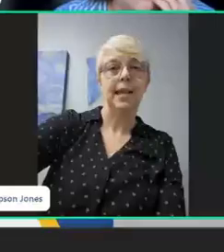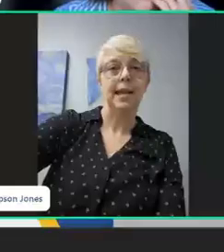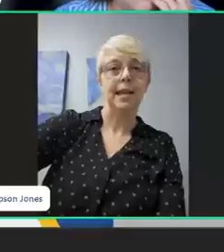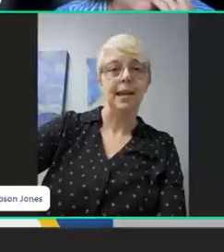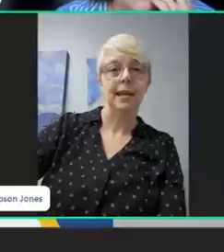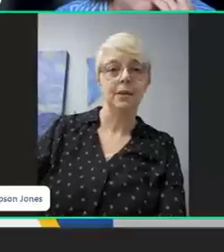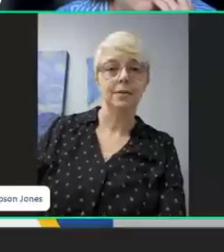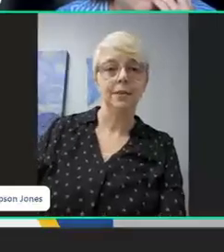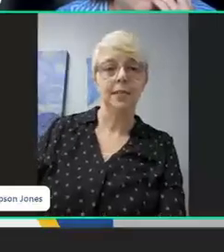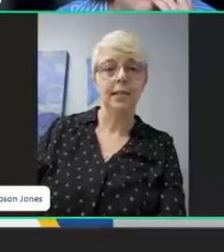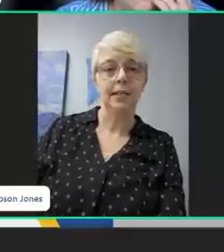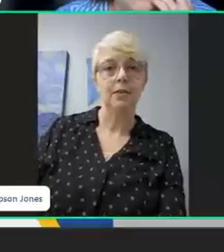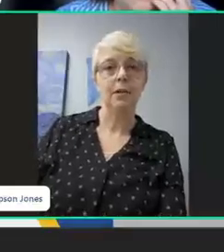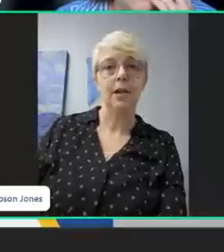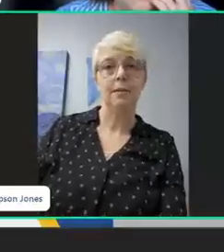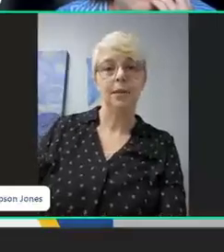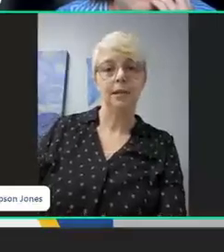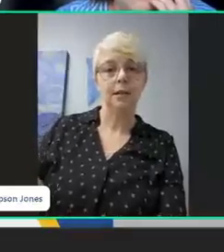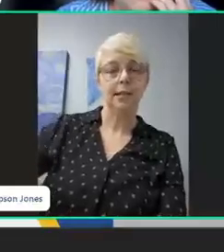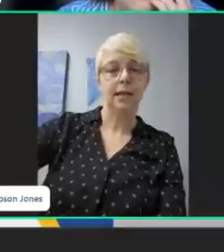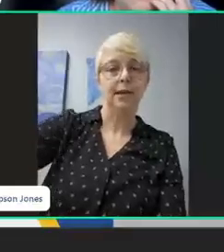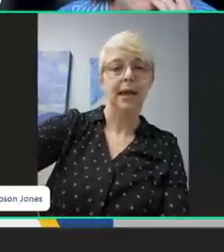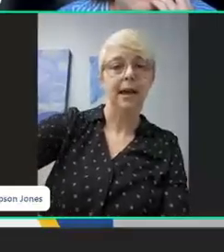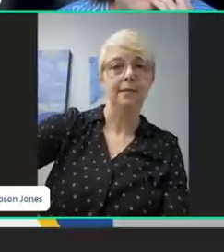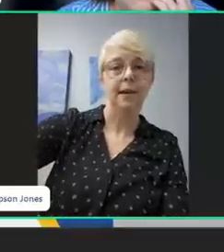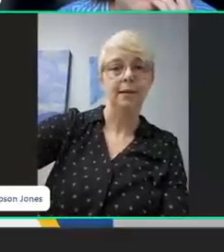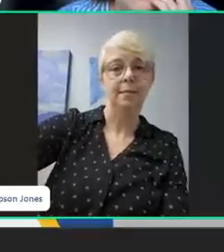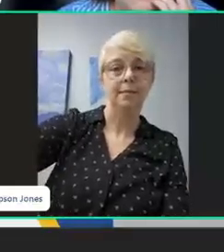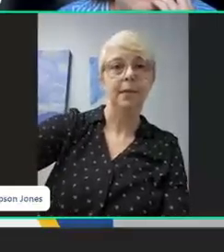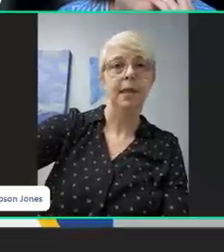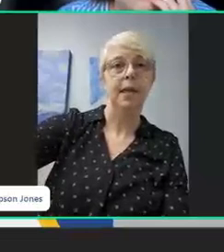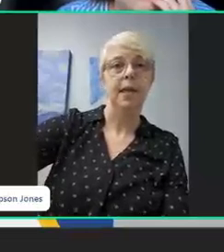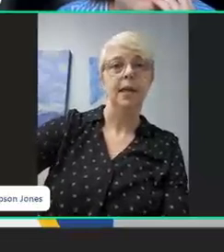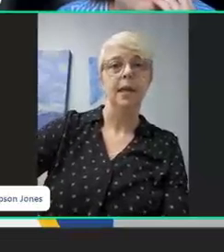This is Anna, and I don't know if you've seen it or not, but it looks like we have